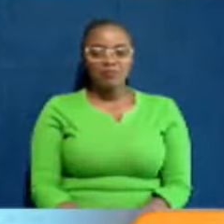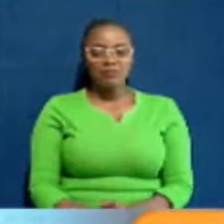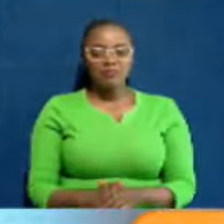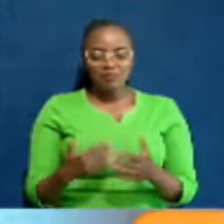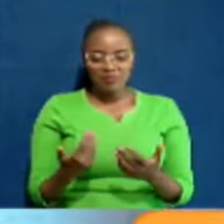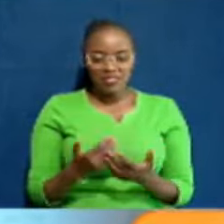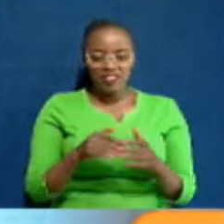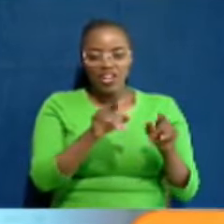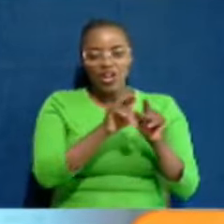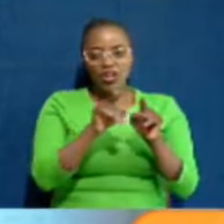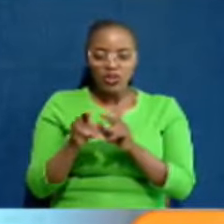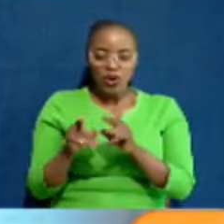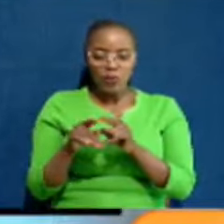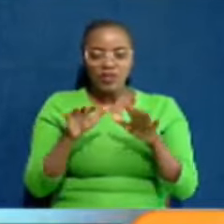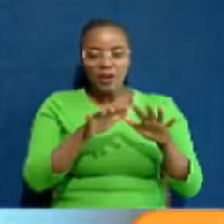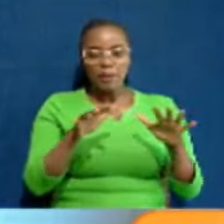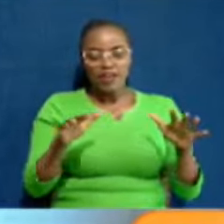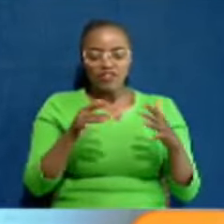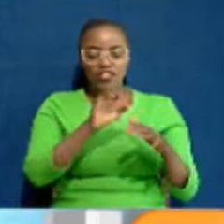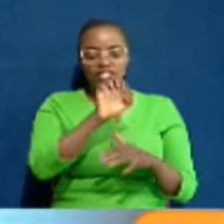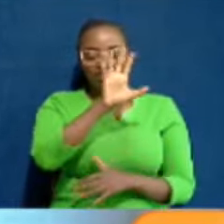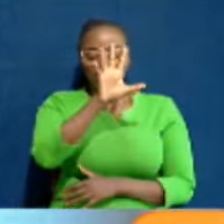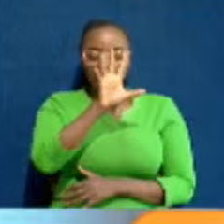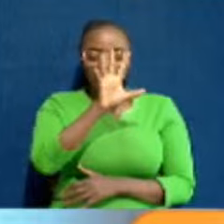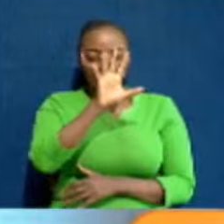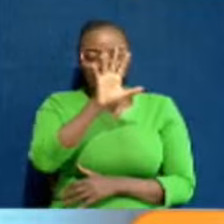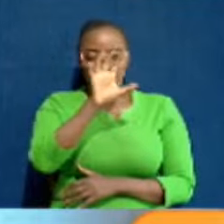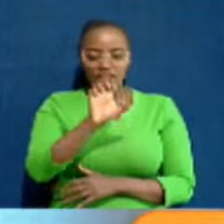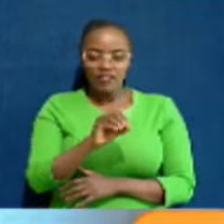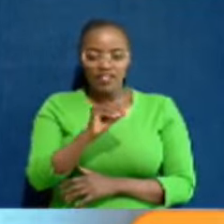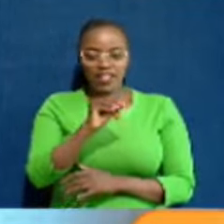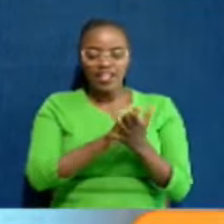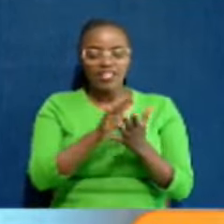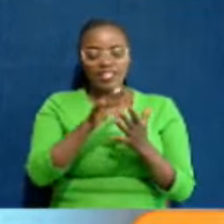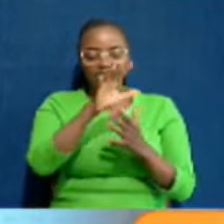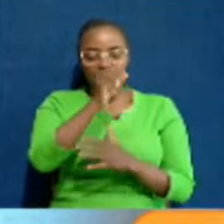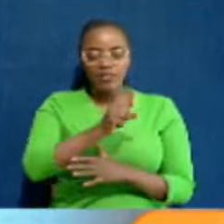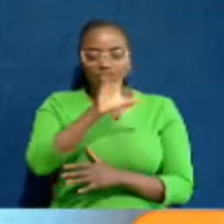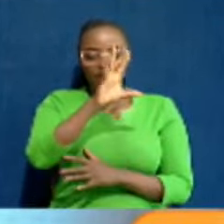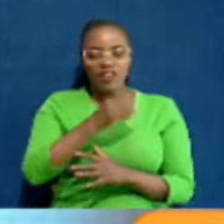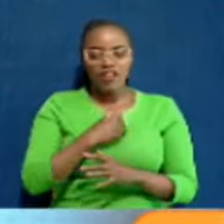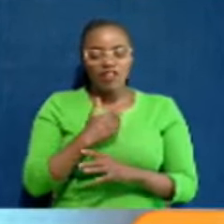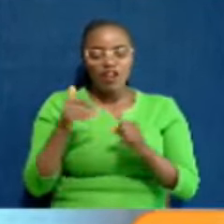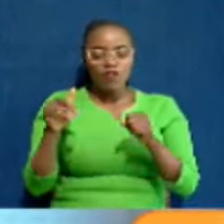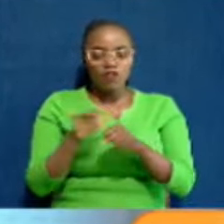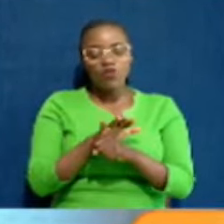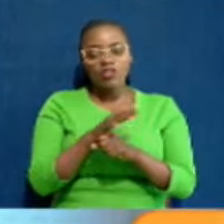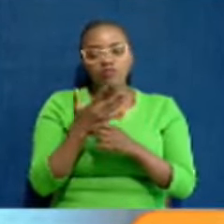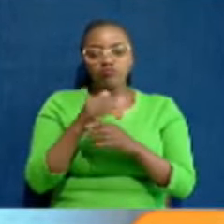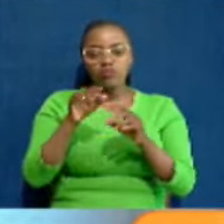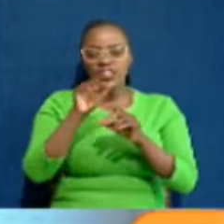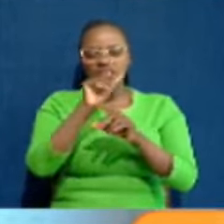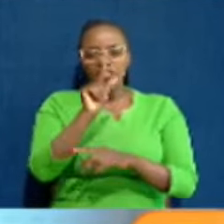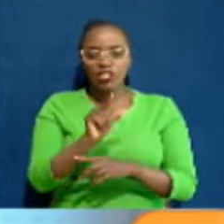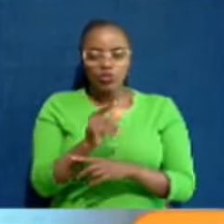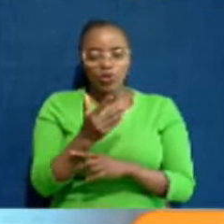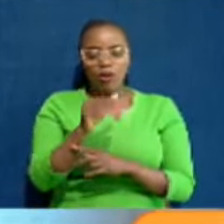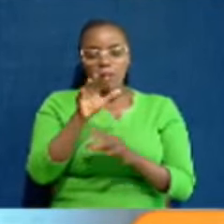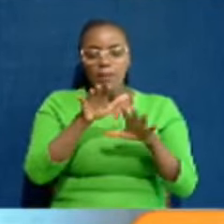Common market for Eastern and Southern Africa member states have reaffirmed their dedication to a comprehensive strategy aimed at fostering regional market